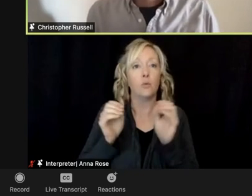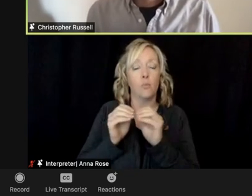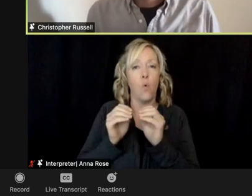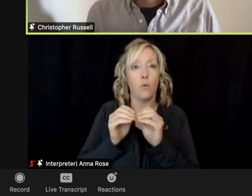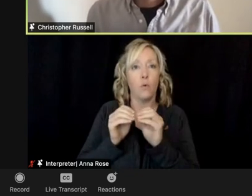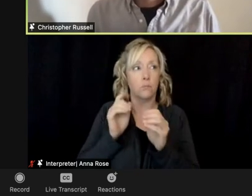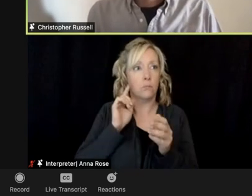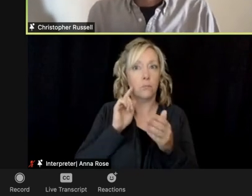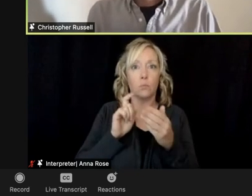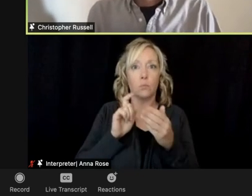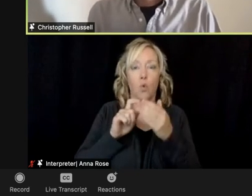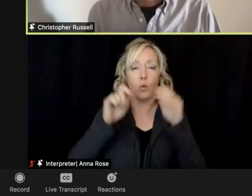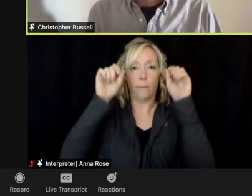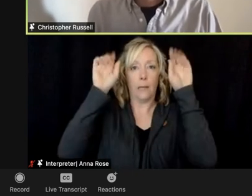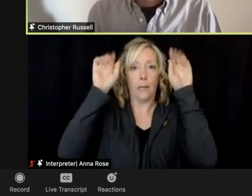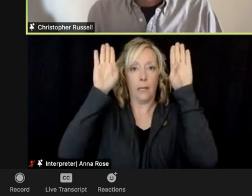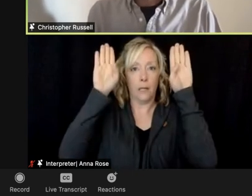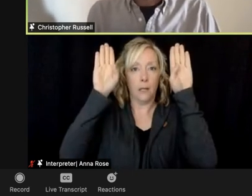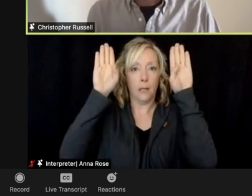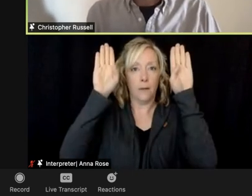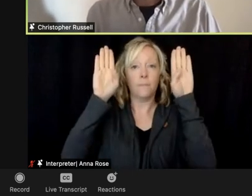Might look different for each student.